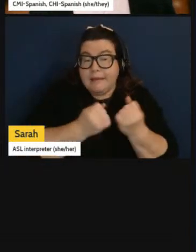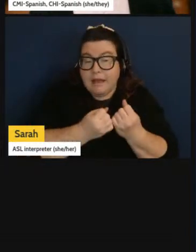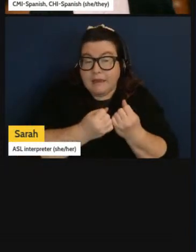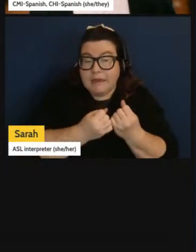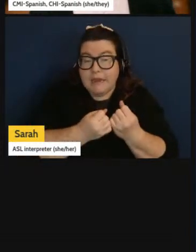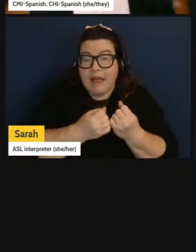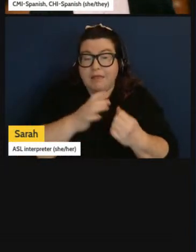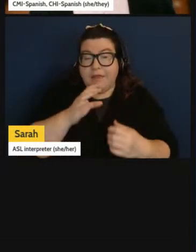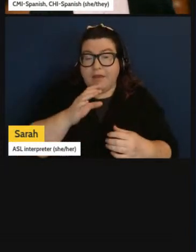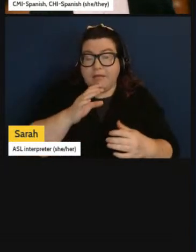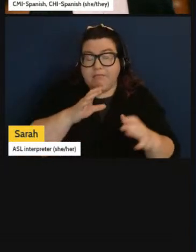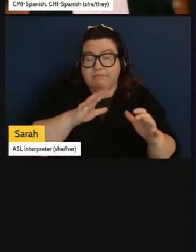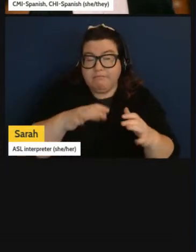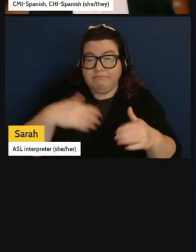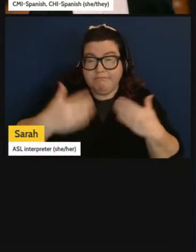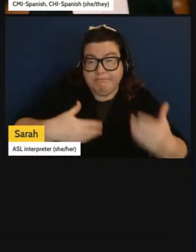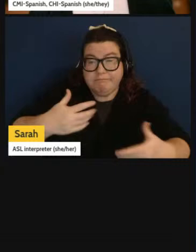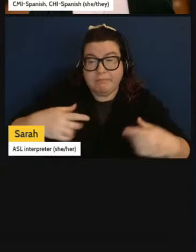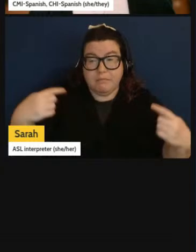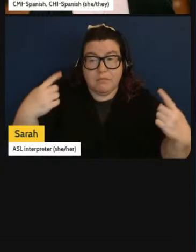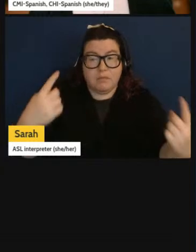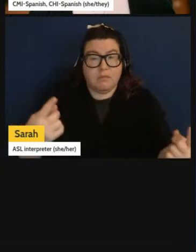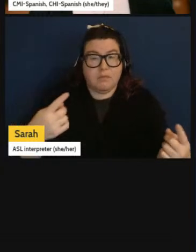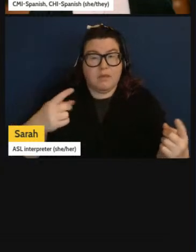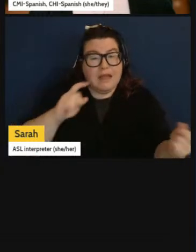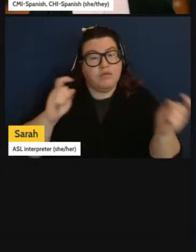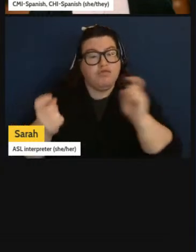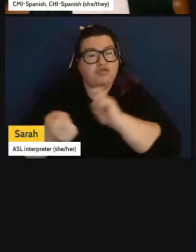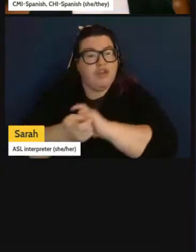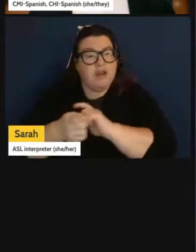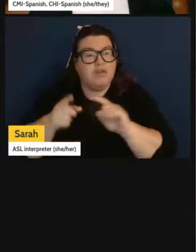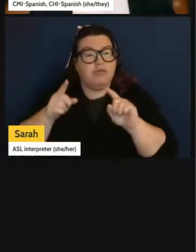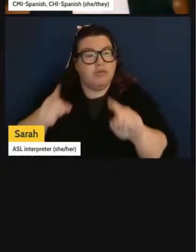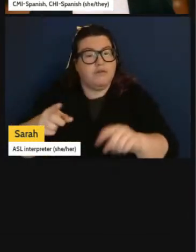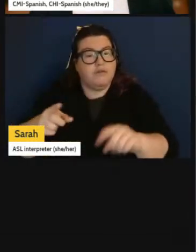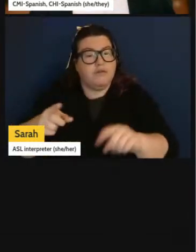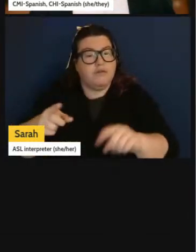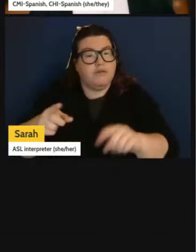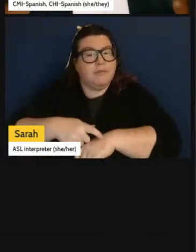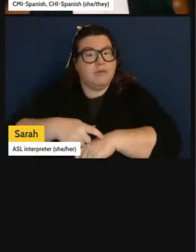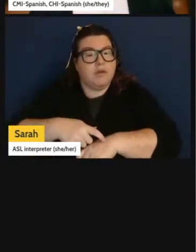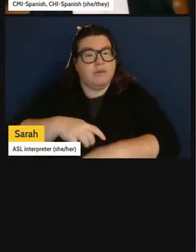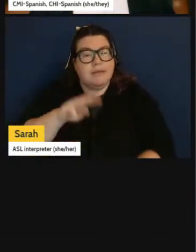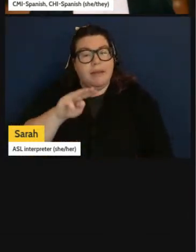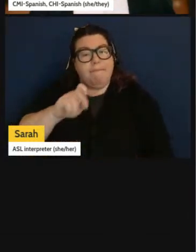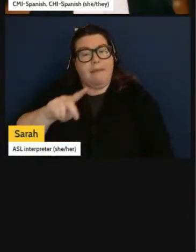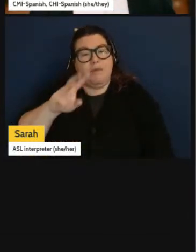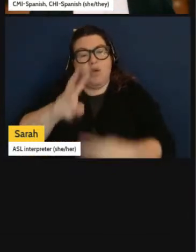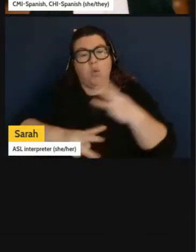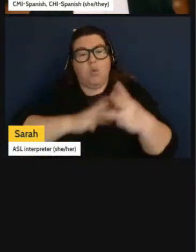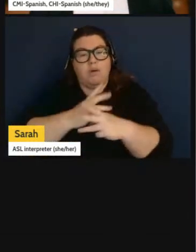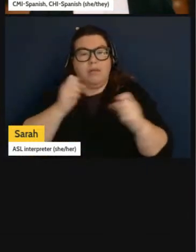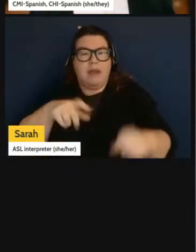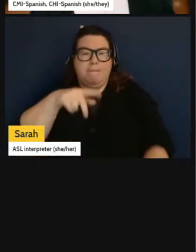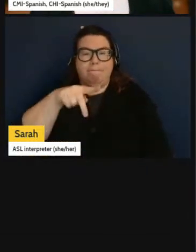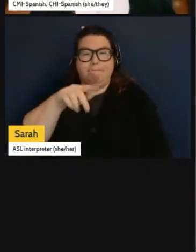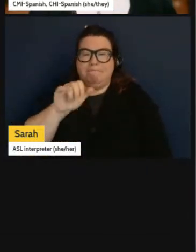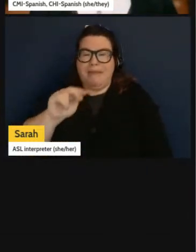hold evolve over time, just like language. So I'm going to show you a map of the world here, and there's going to be a lot of pins in the